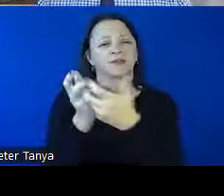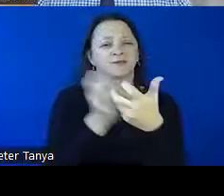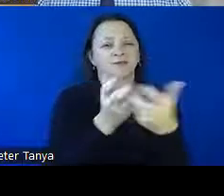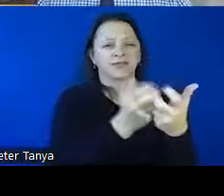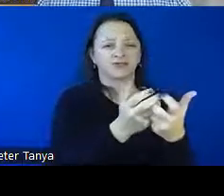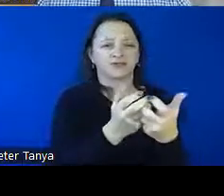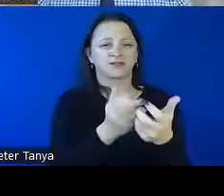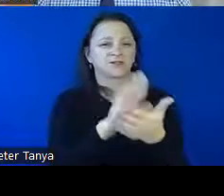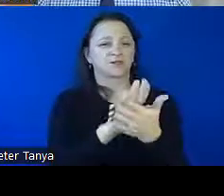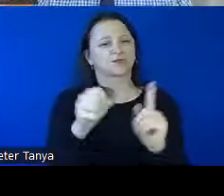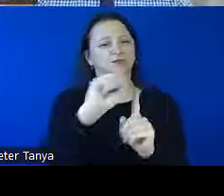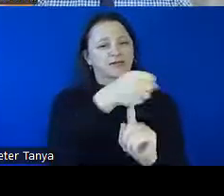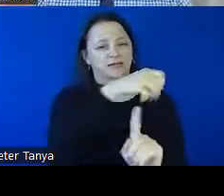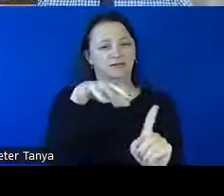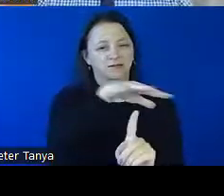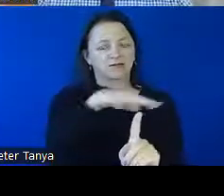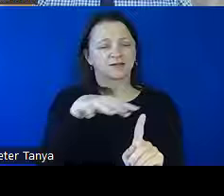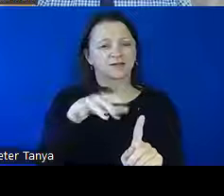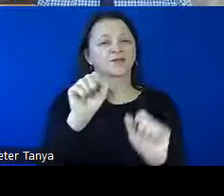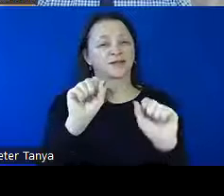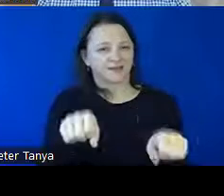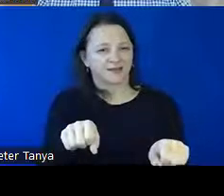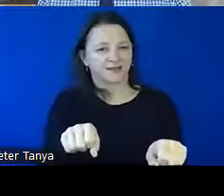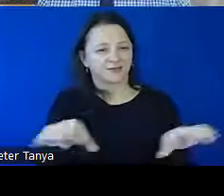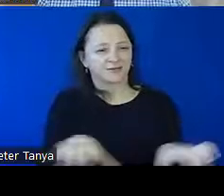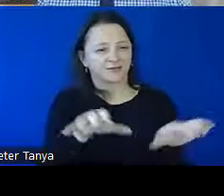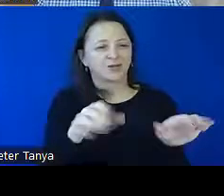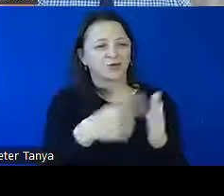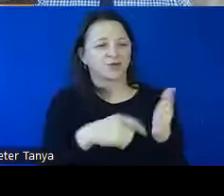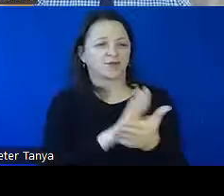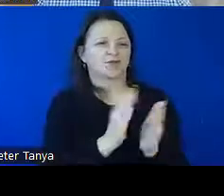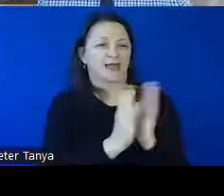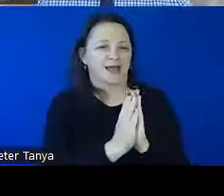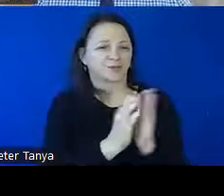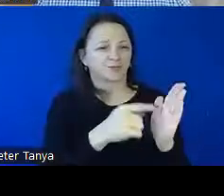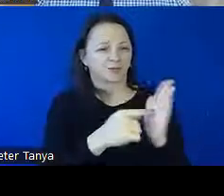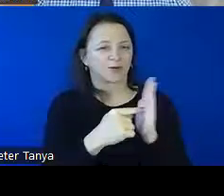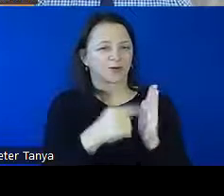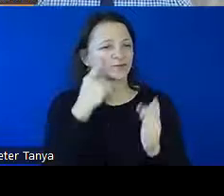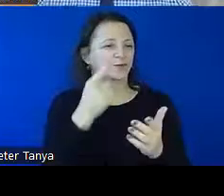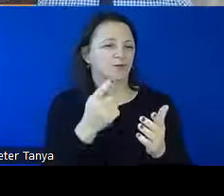they can actually do the things that are required of them with their academics and the school day.